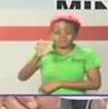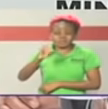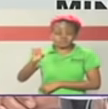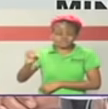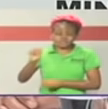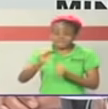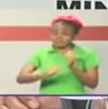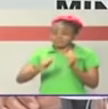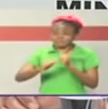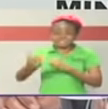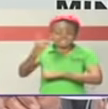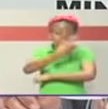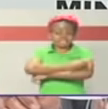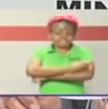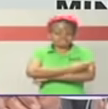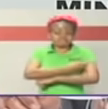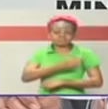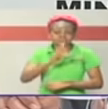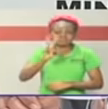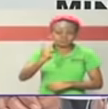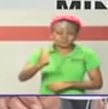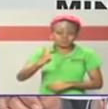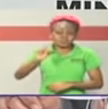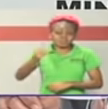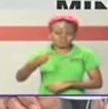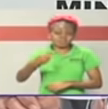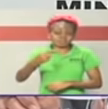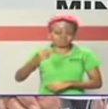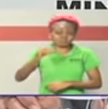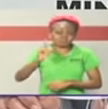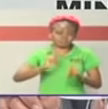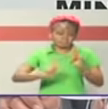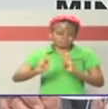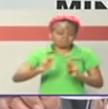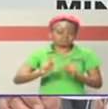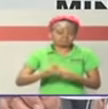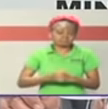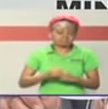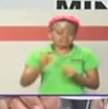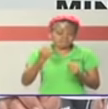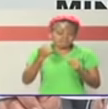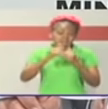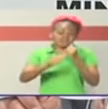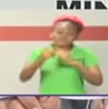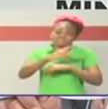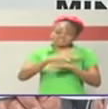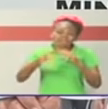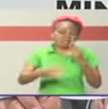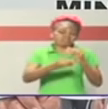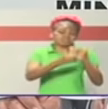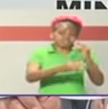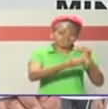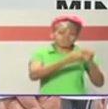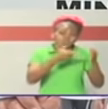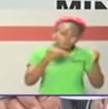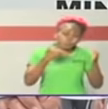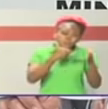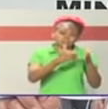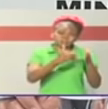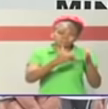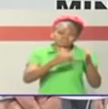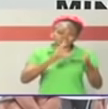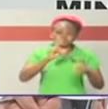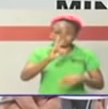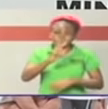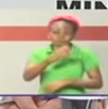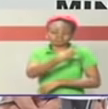That's 2,500 more people every day moving towards being fully vaccinated. That's